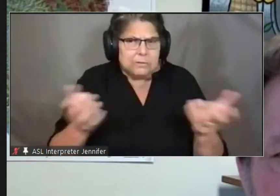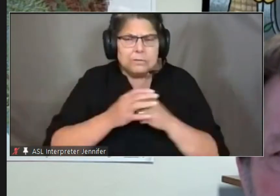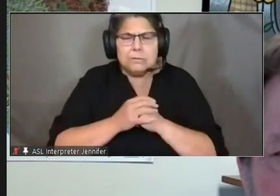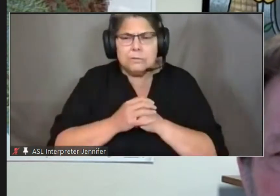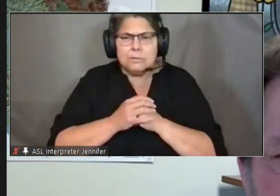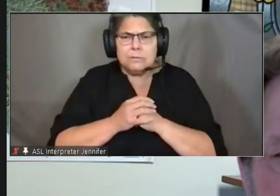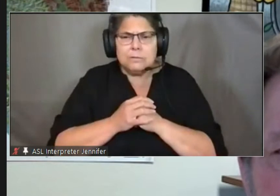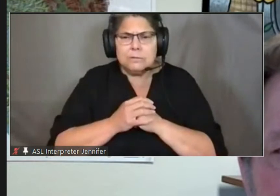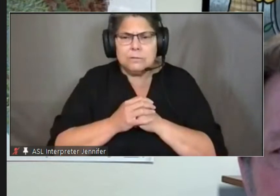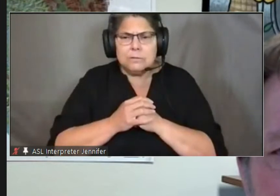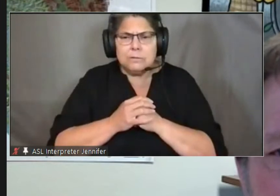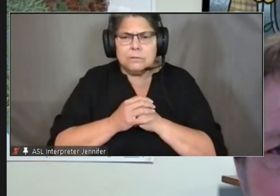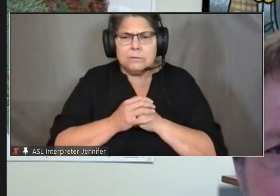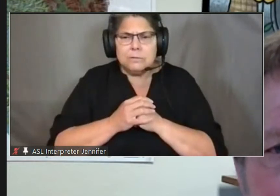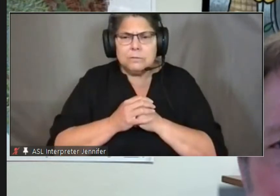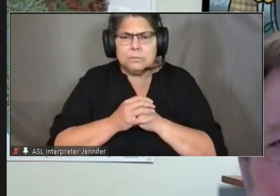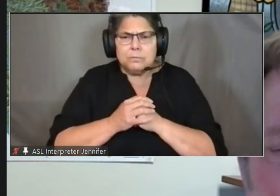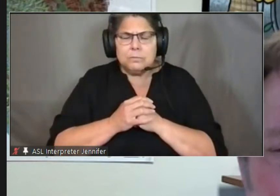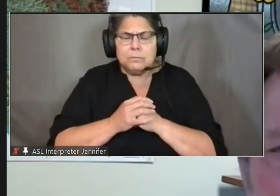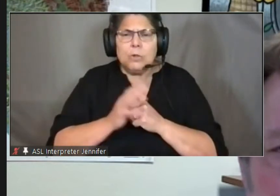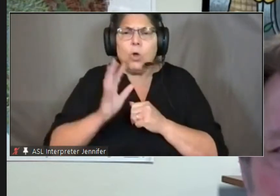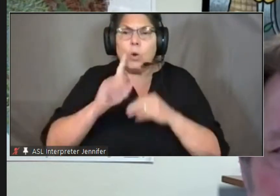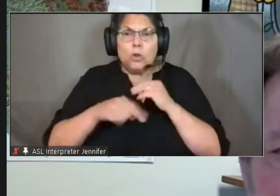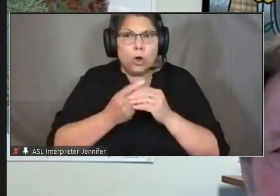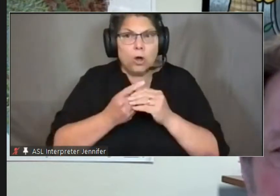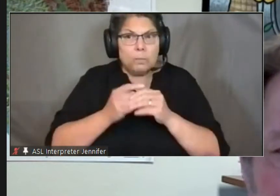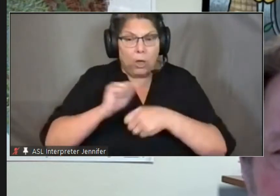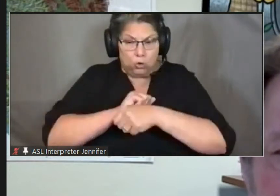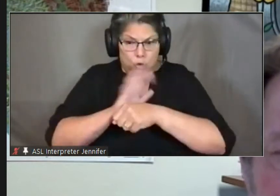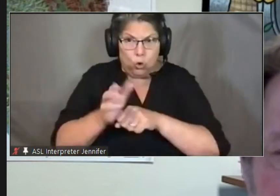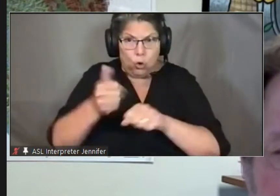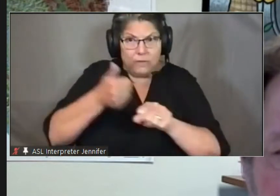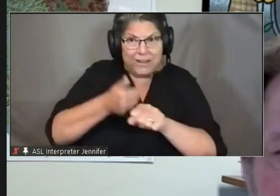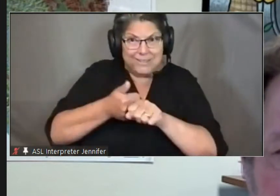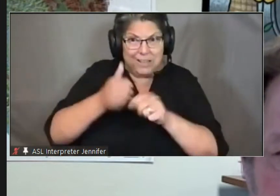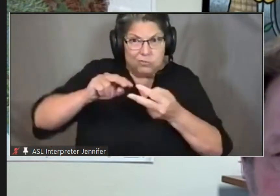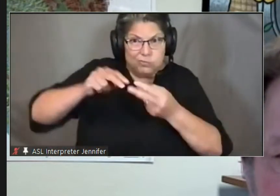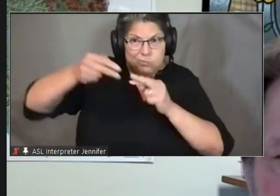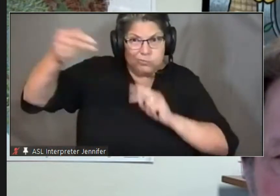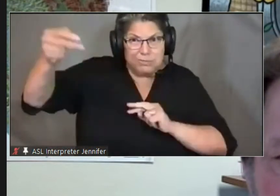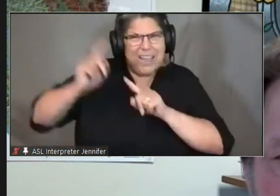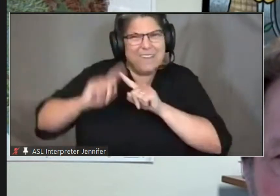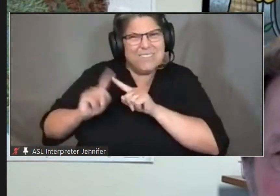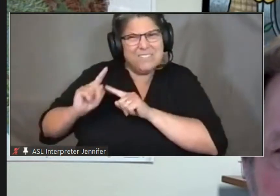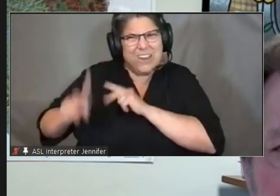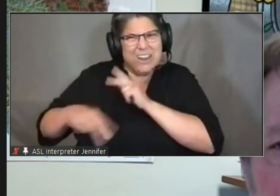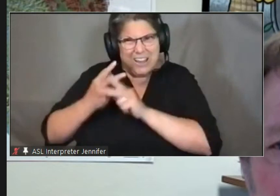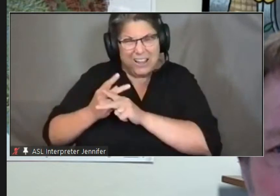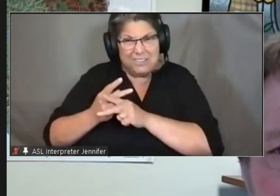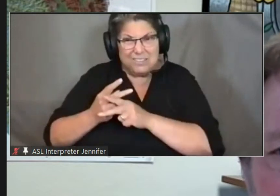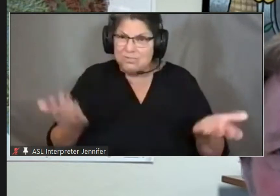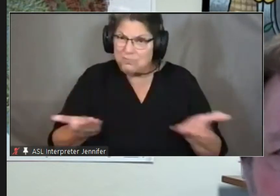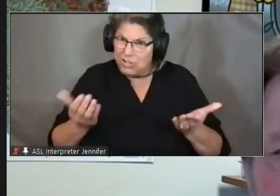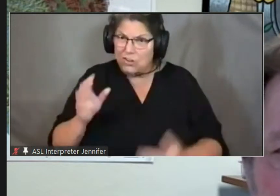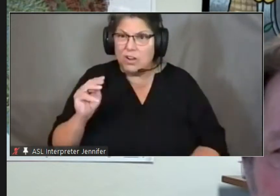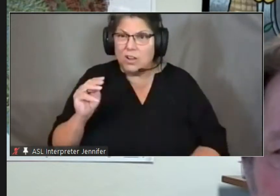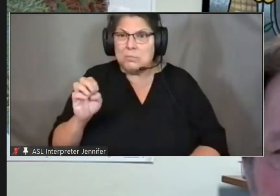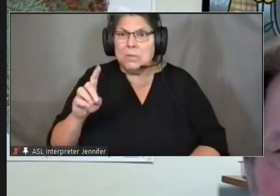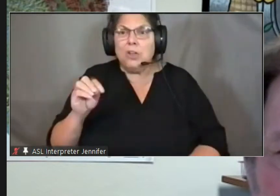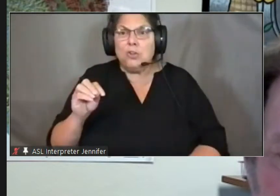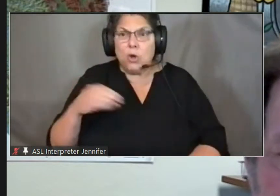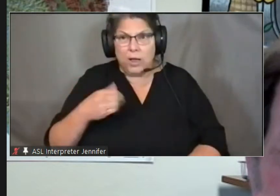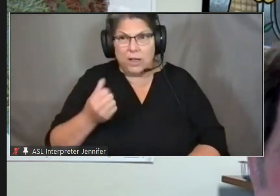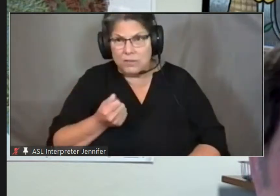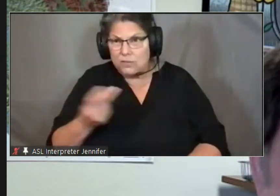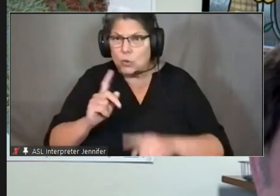We've talked about variants in the past, and we know that several variants have been found in Mendocino County. The California